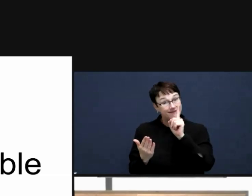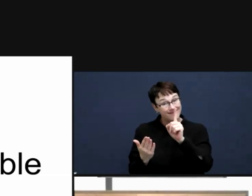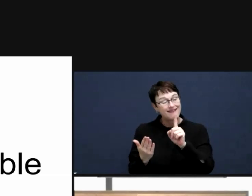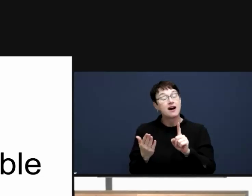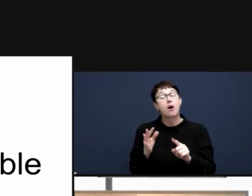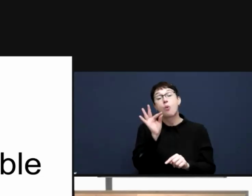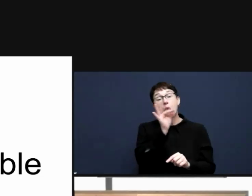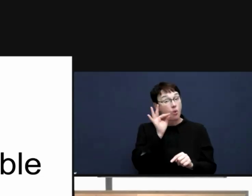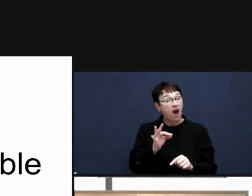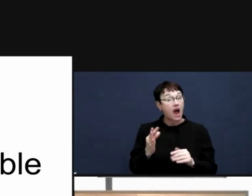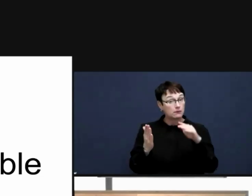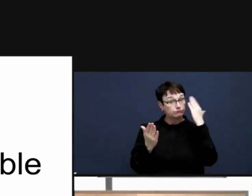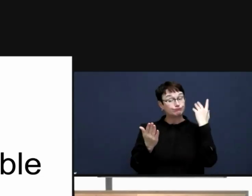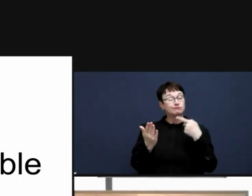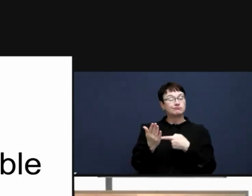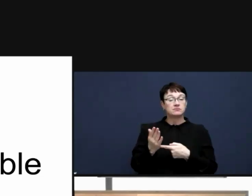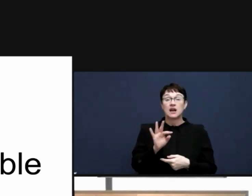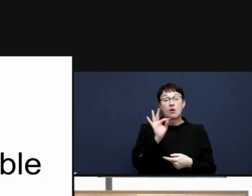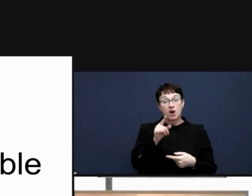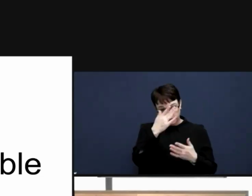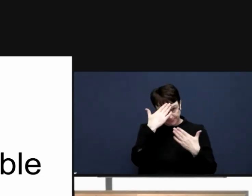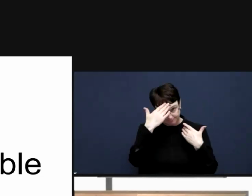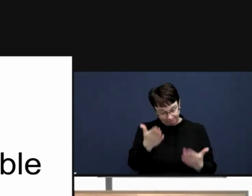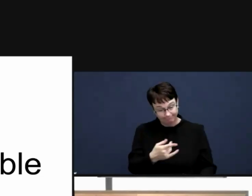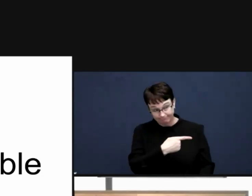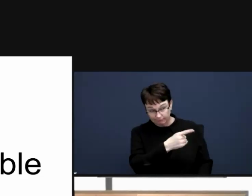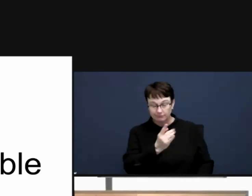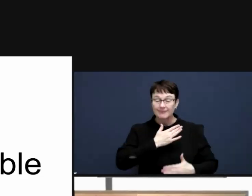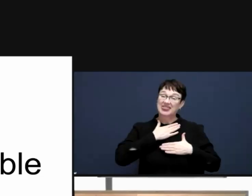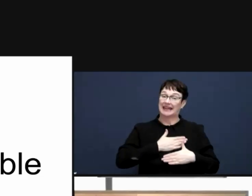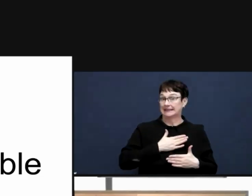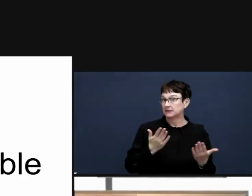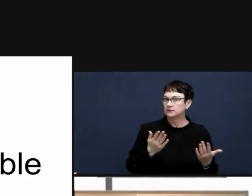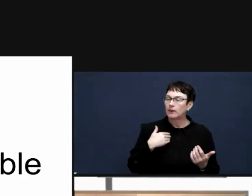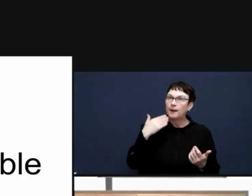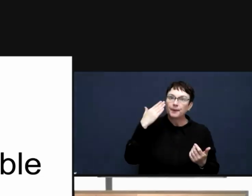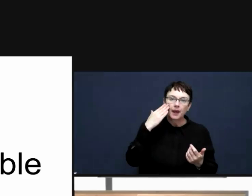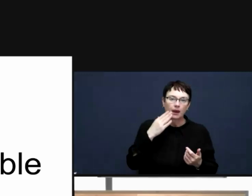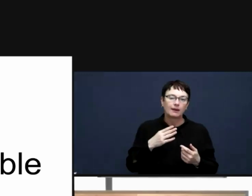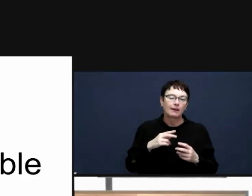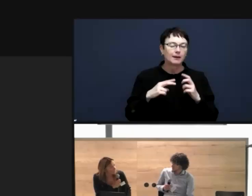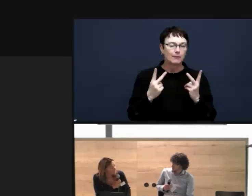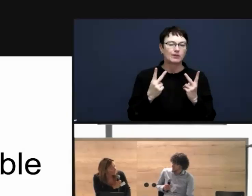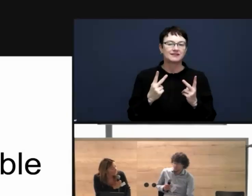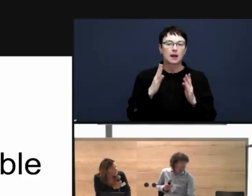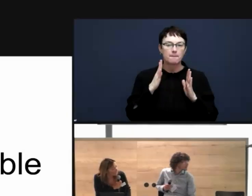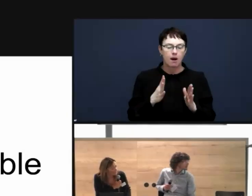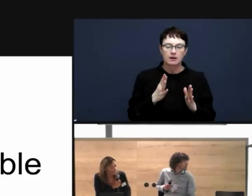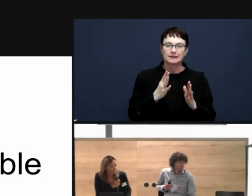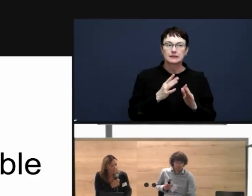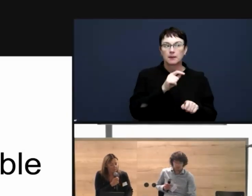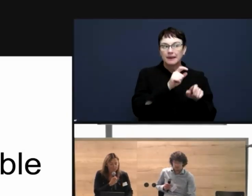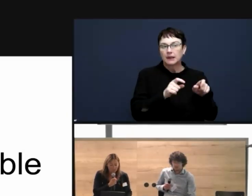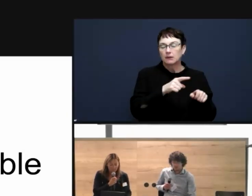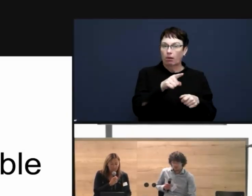understanding the user needs and the features and the guidelines. So thank you for that tip or kind of logic of that. So do we have our last